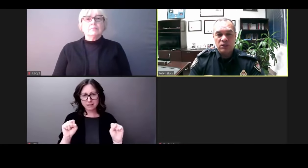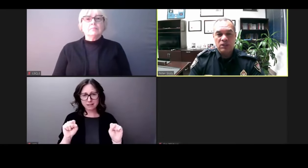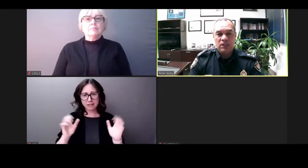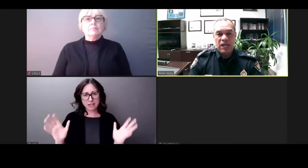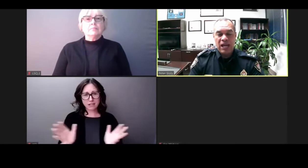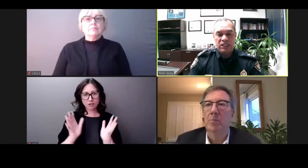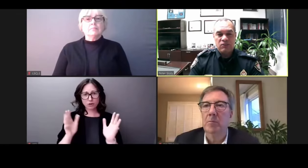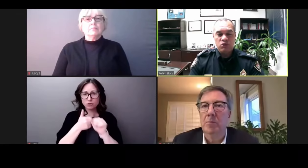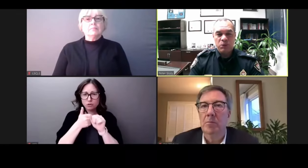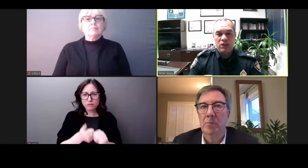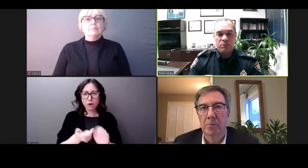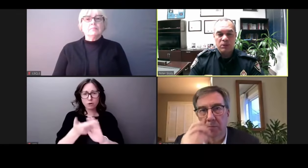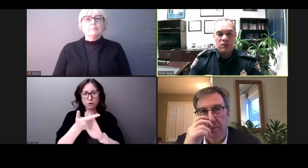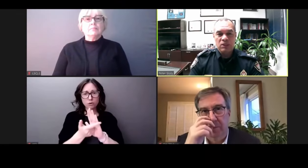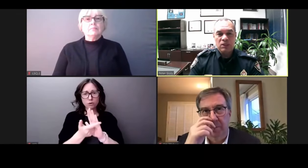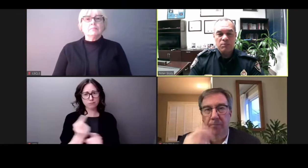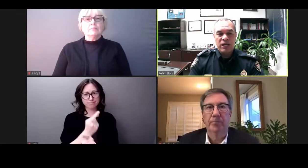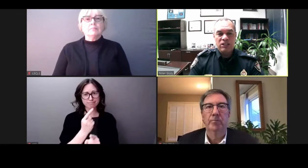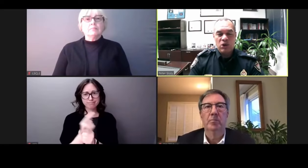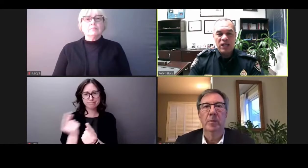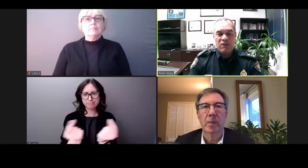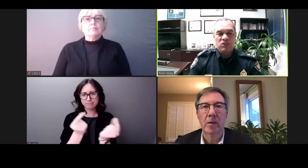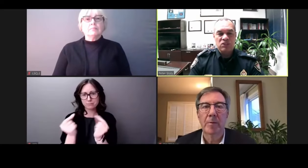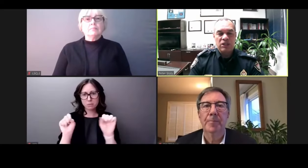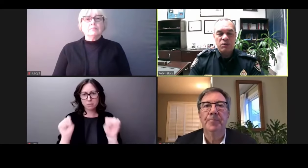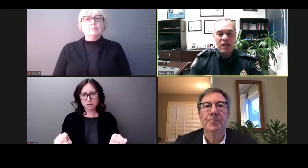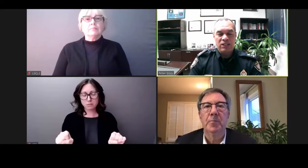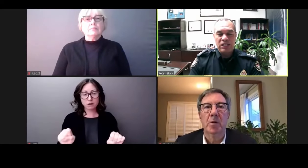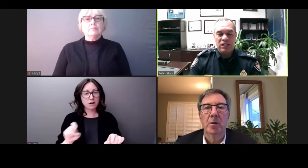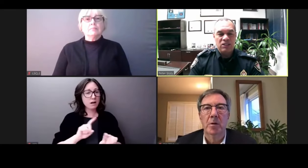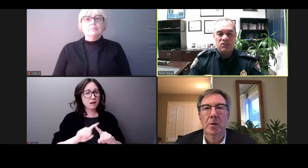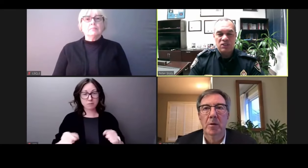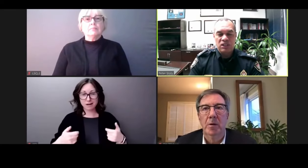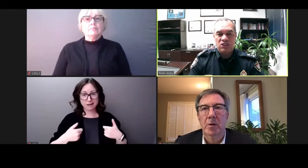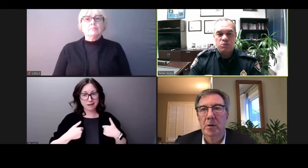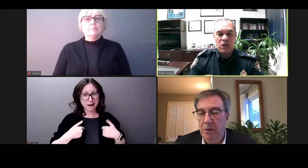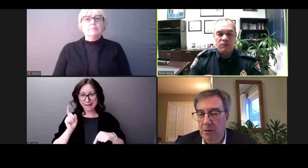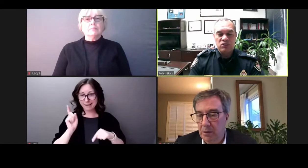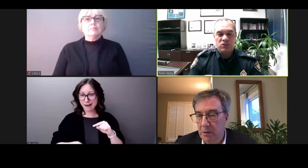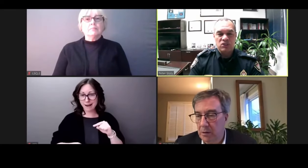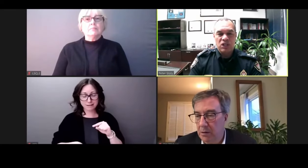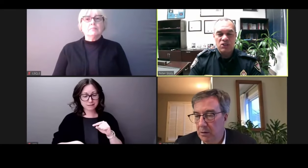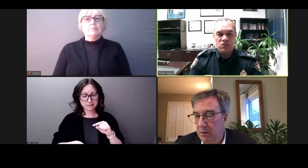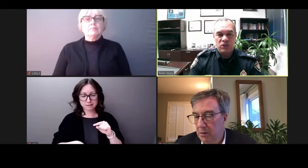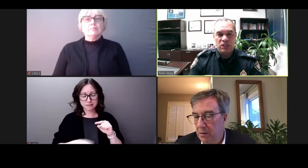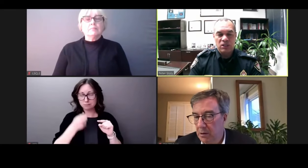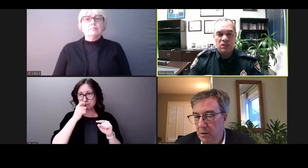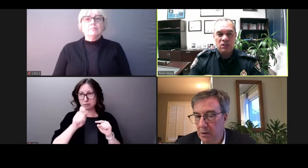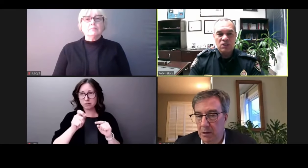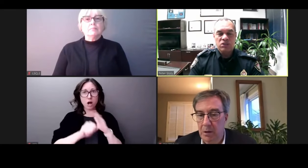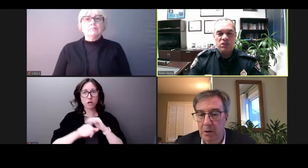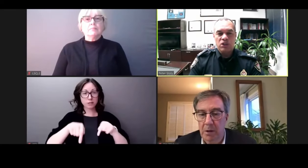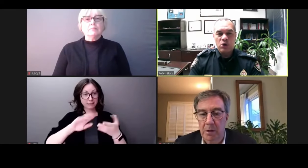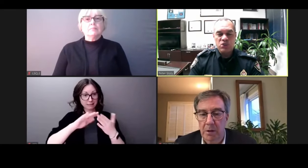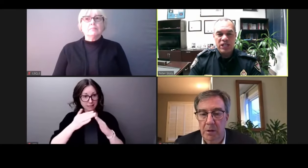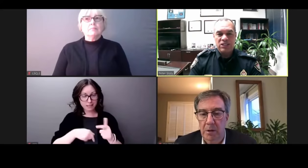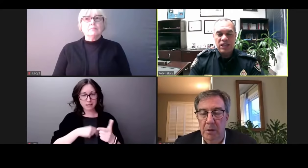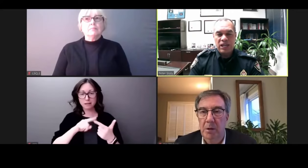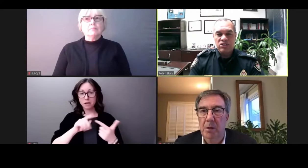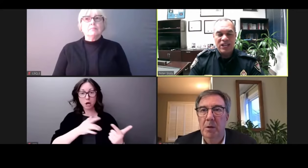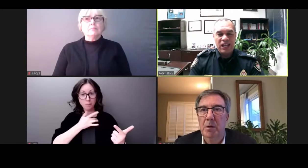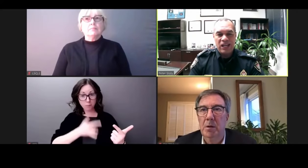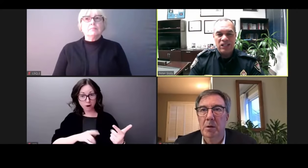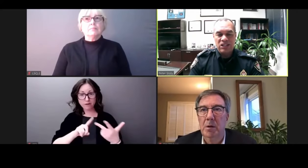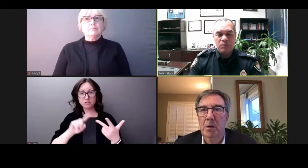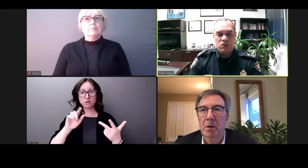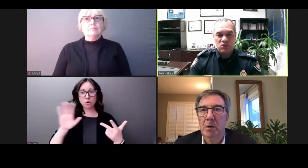lawful activities possible. But I don't have a singular mandate in the city, this province, or this country to negotiate the end